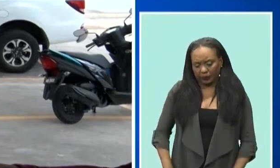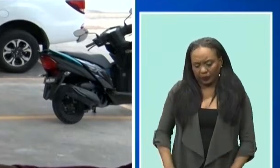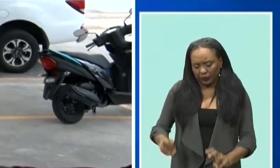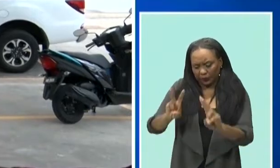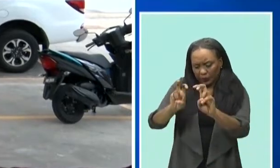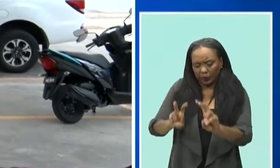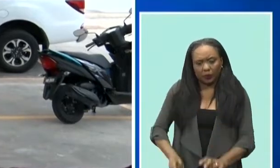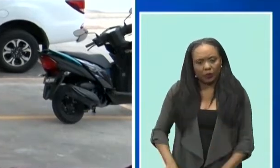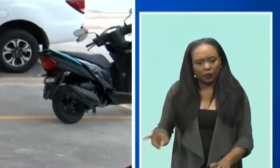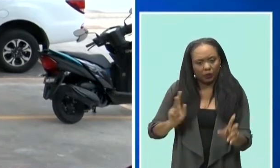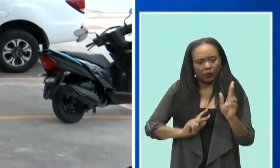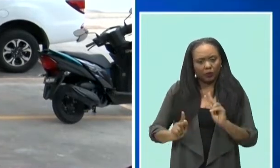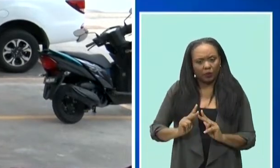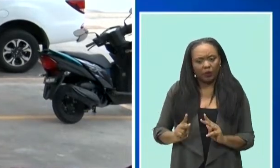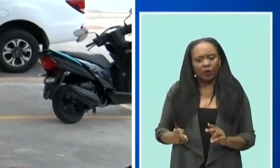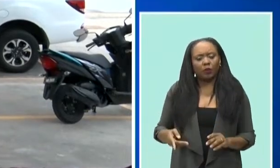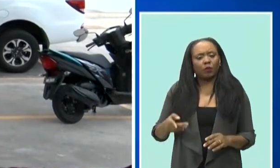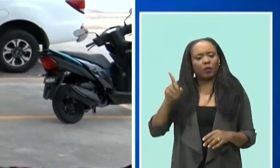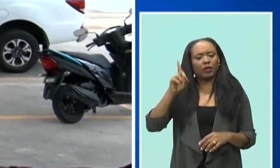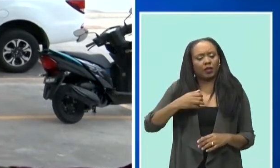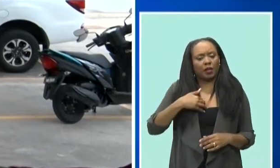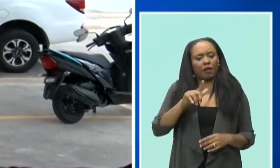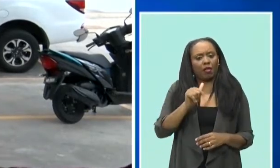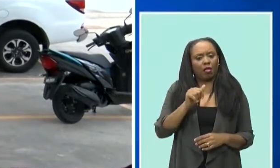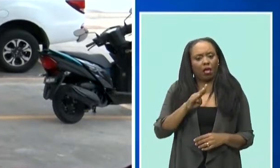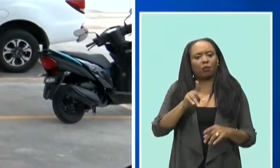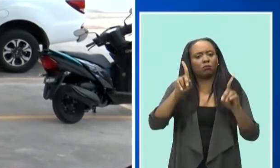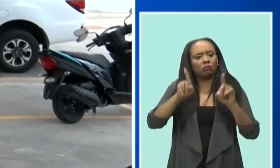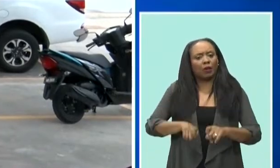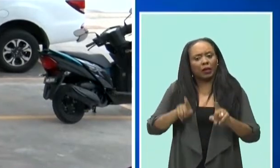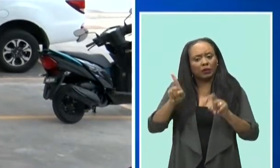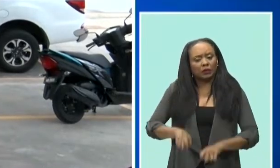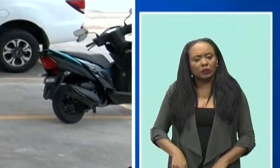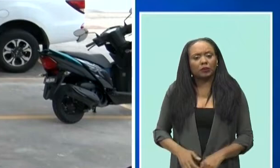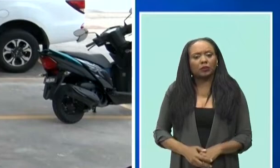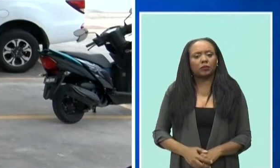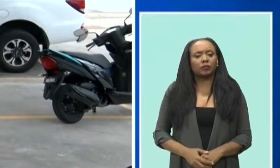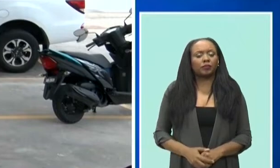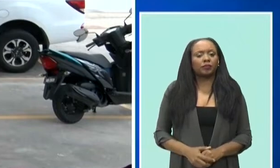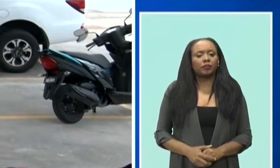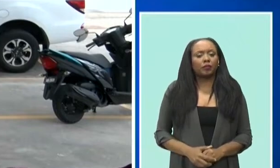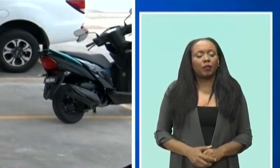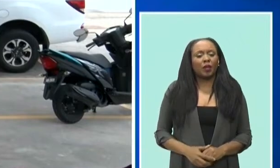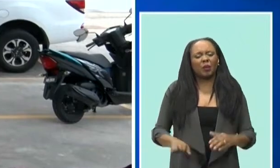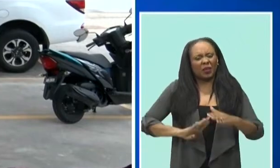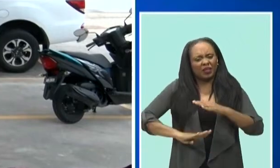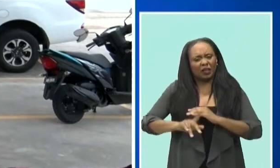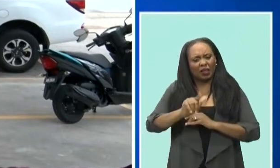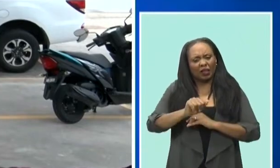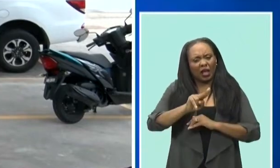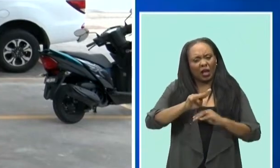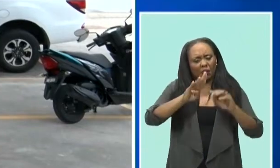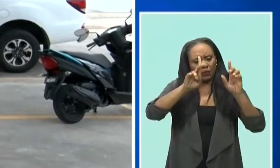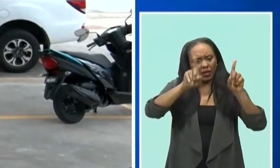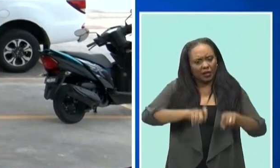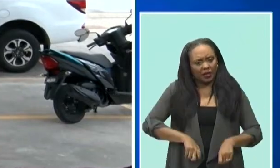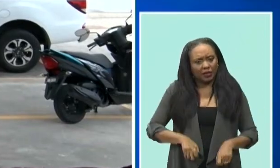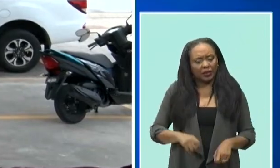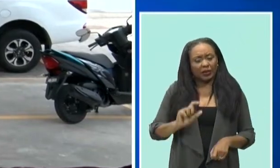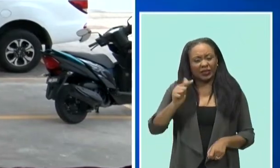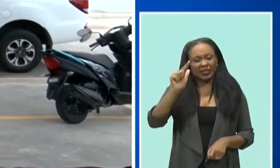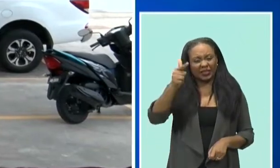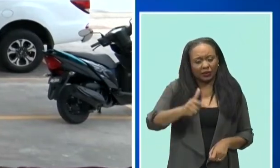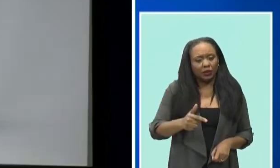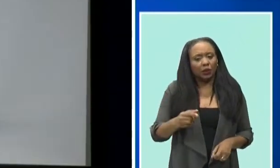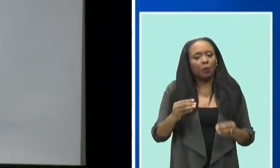medicine, you need to have some lab test as well. So we initially want to have basic lab test, and then later on we'll go with the other